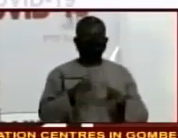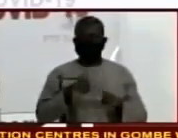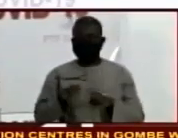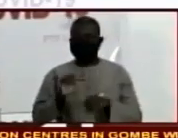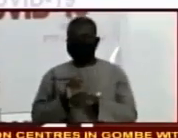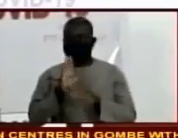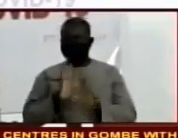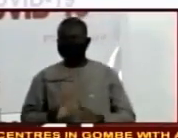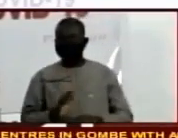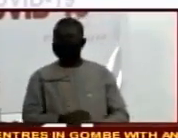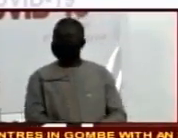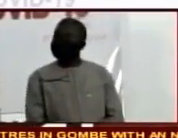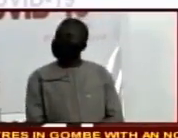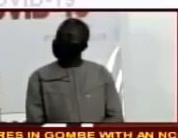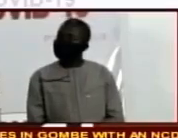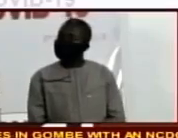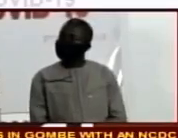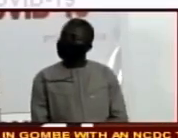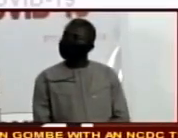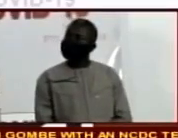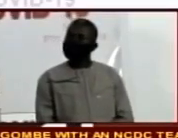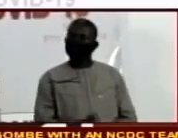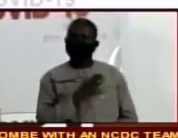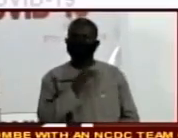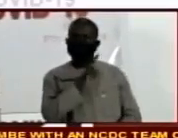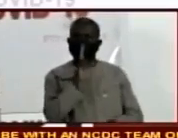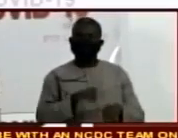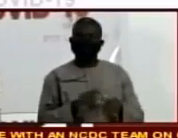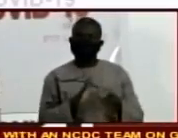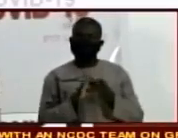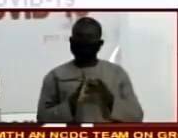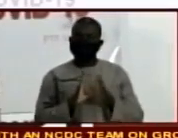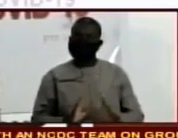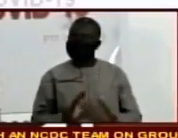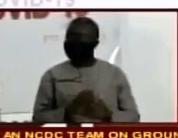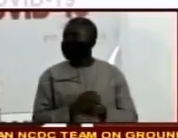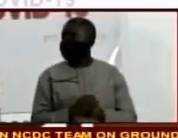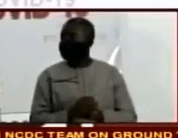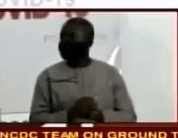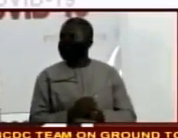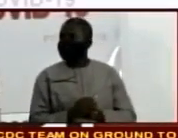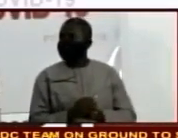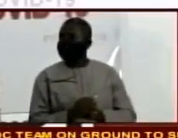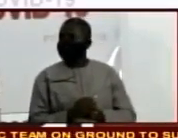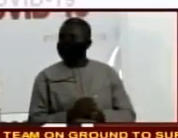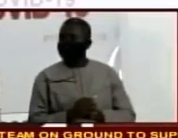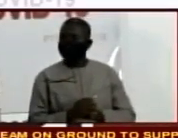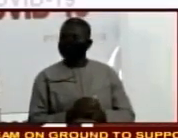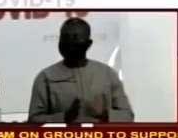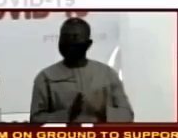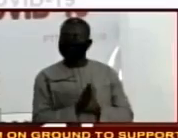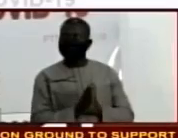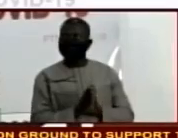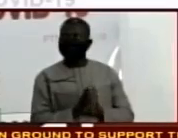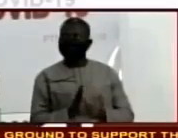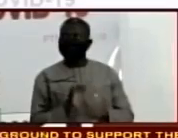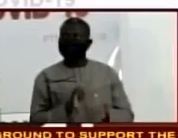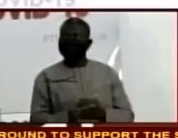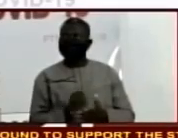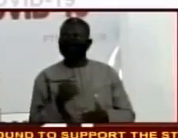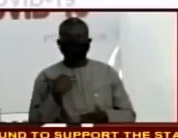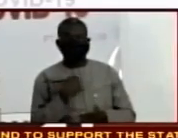the DG and the national coordinator. Amaka, you asked whether we have tried all the local solutions. I